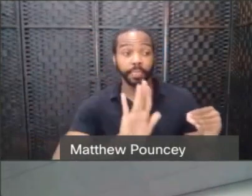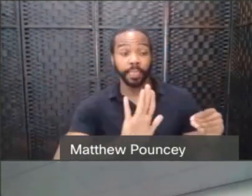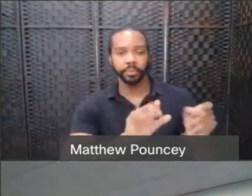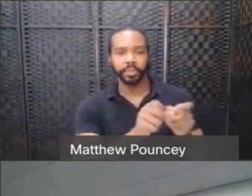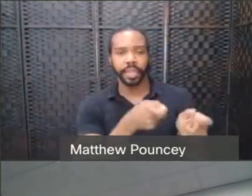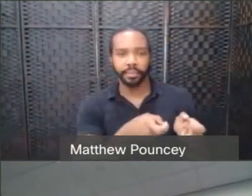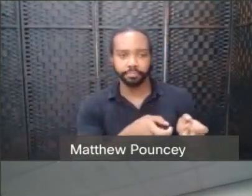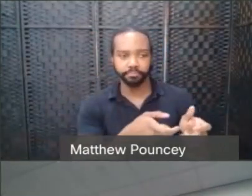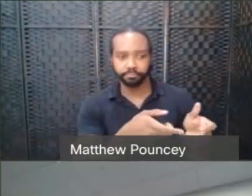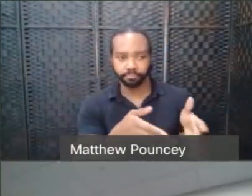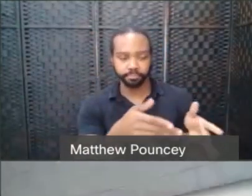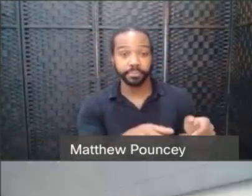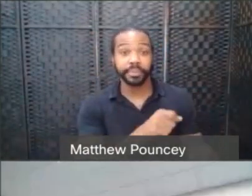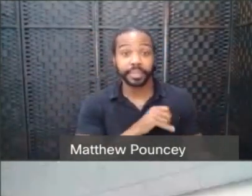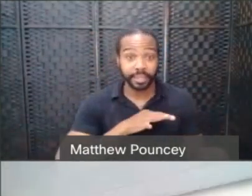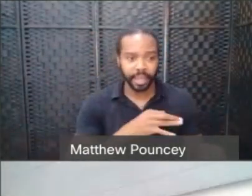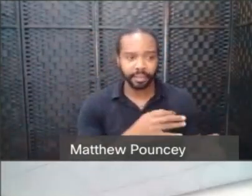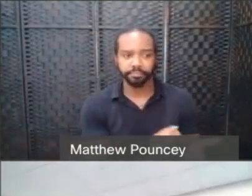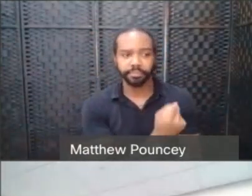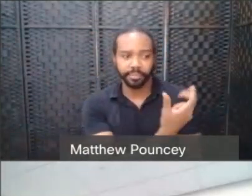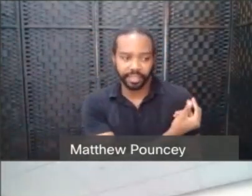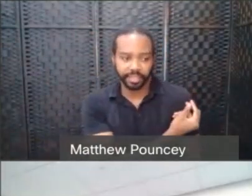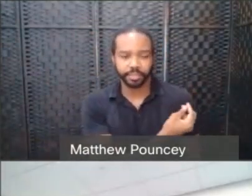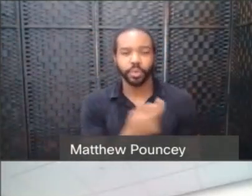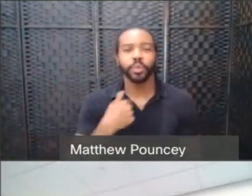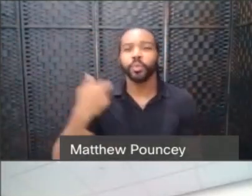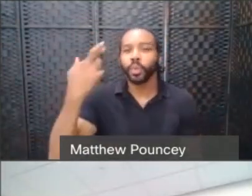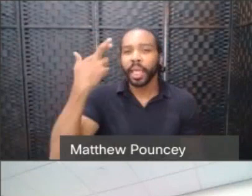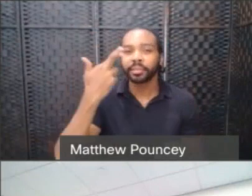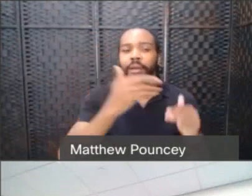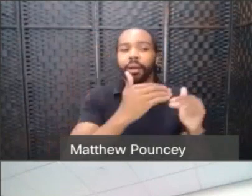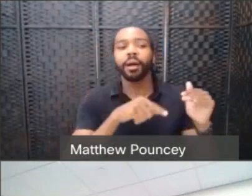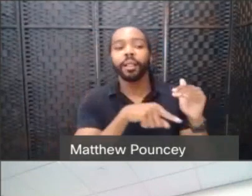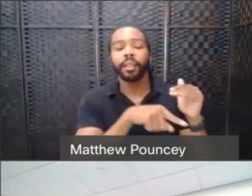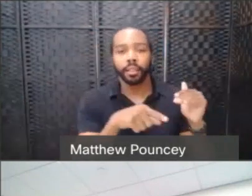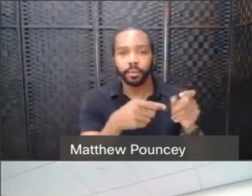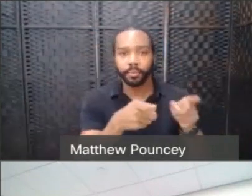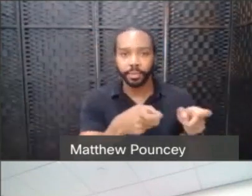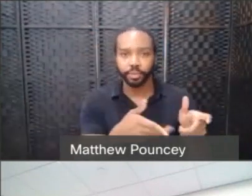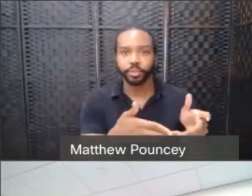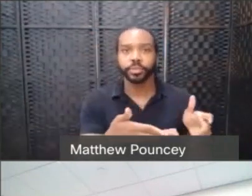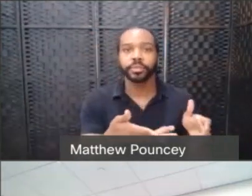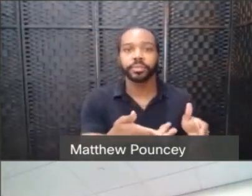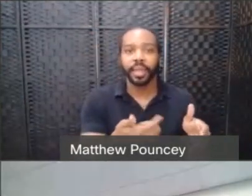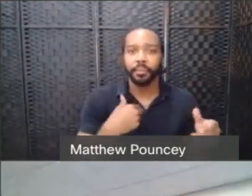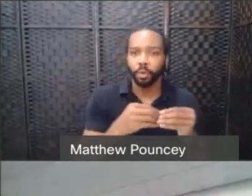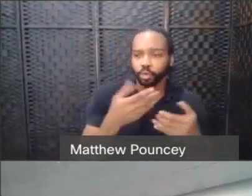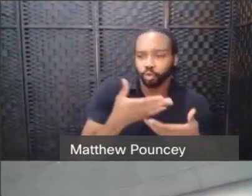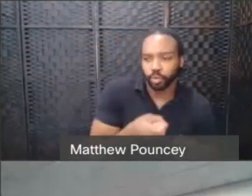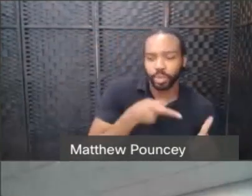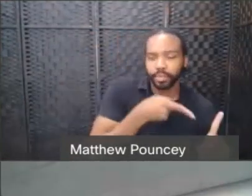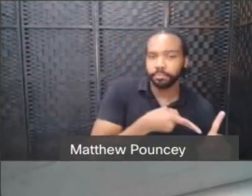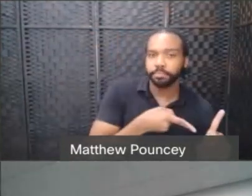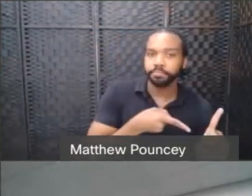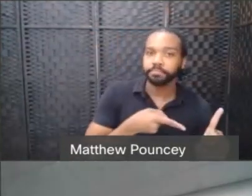who do the staff trust most, right? So it's those mid-level managers that they see day in and day out. And so